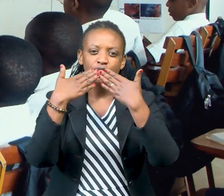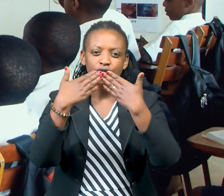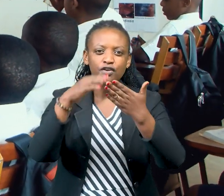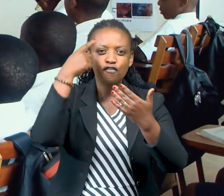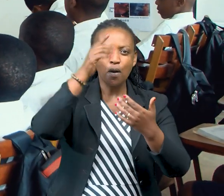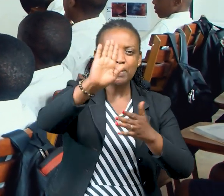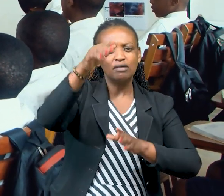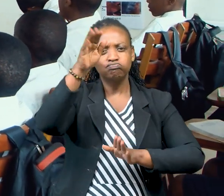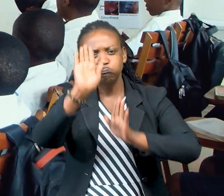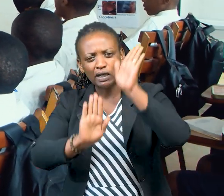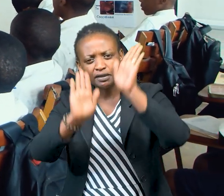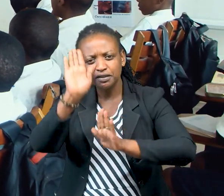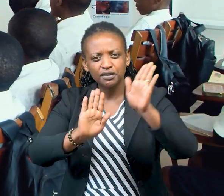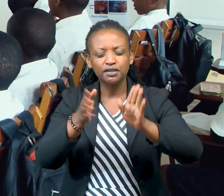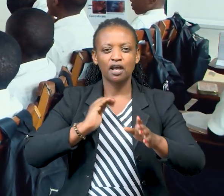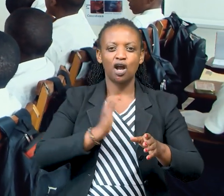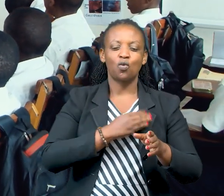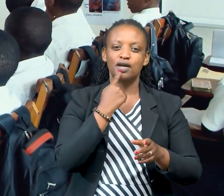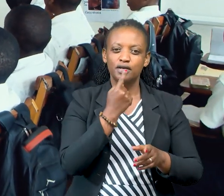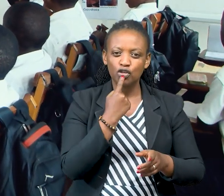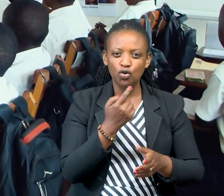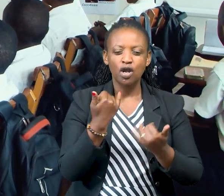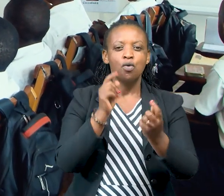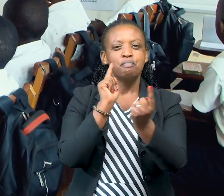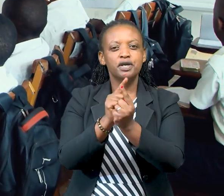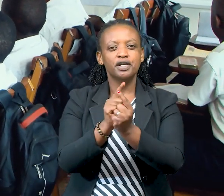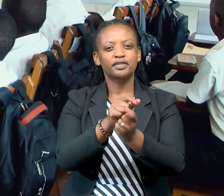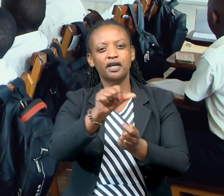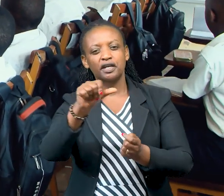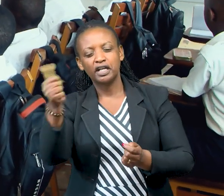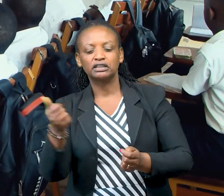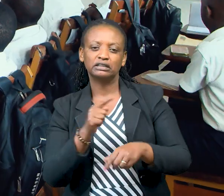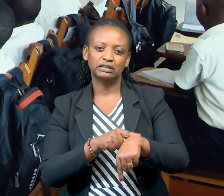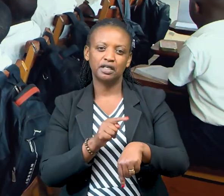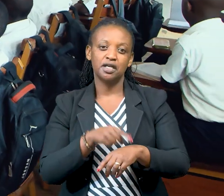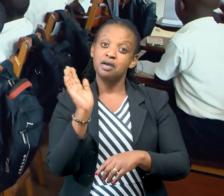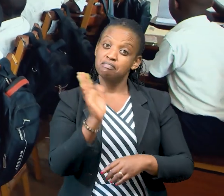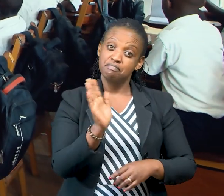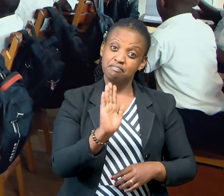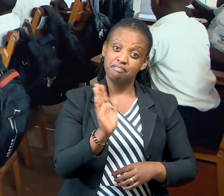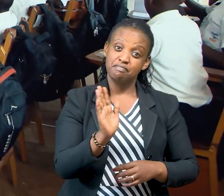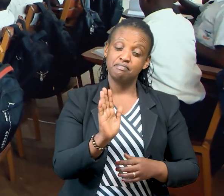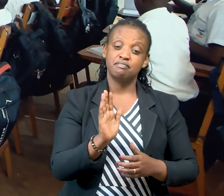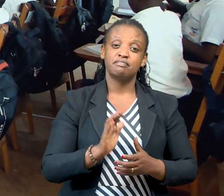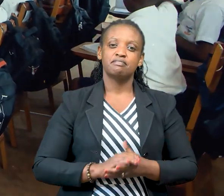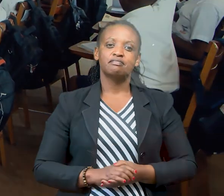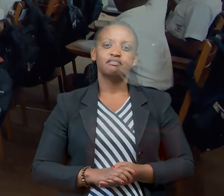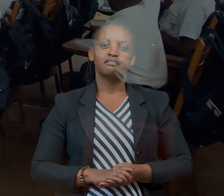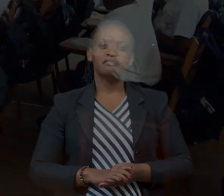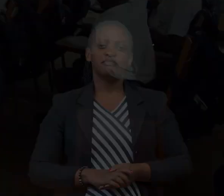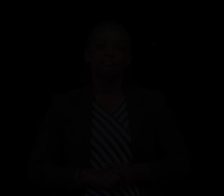so much for your participation in our lesson. Let us meet in the next period. Bye.